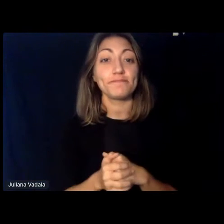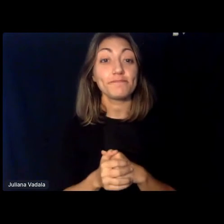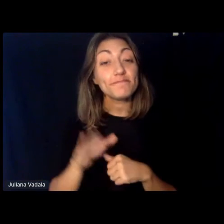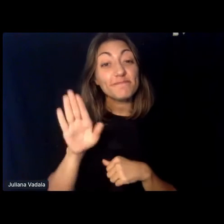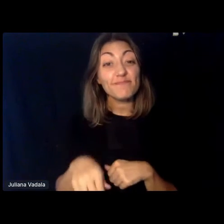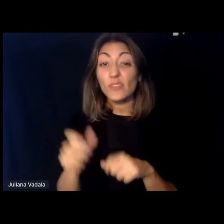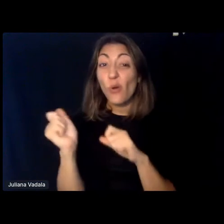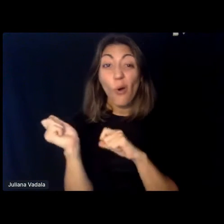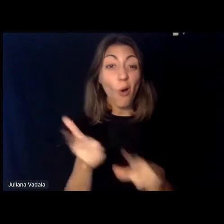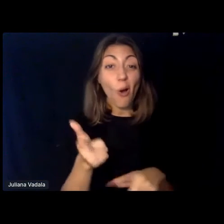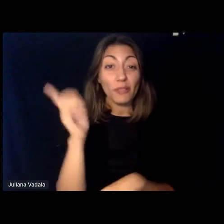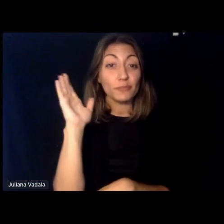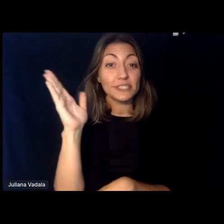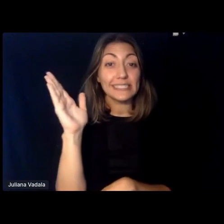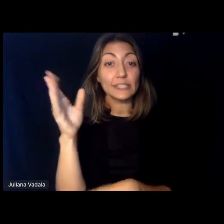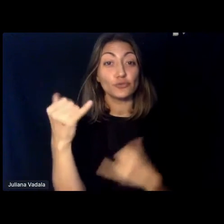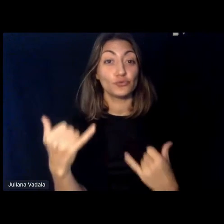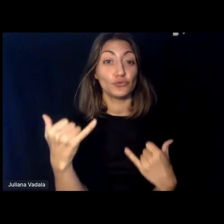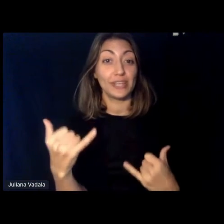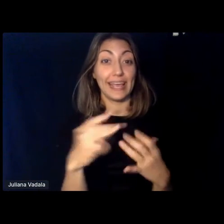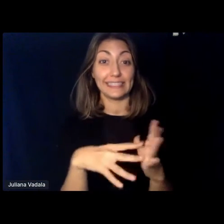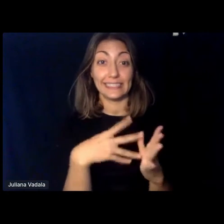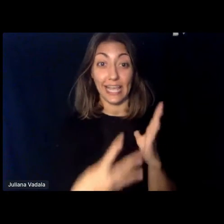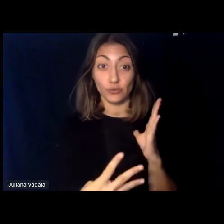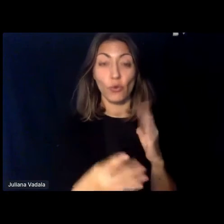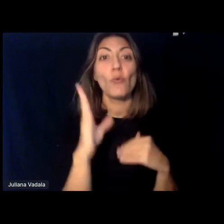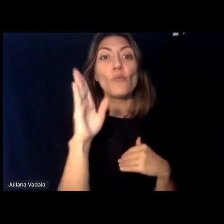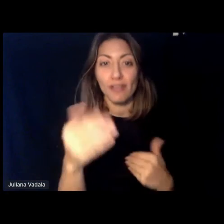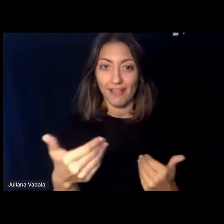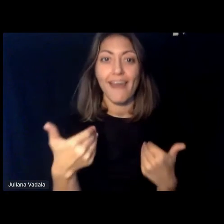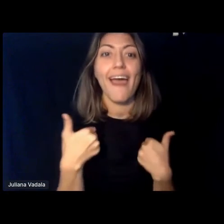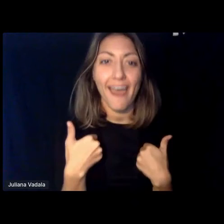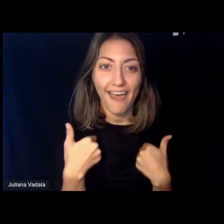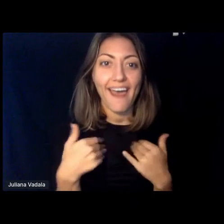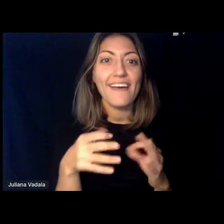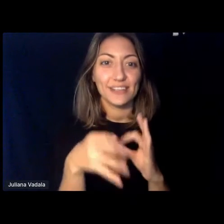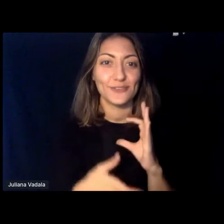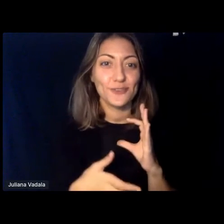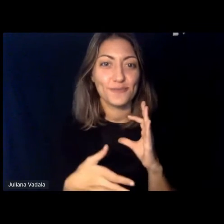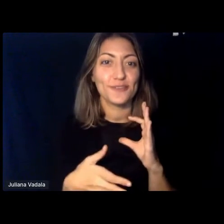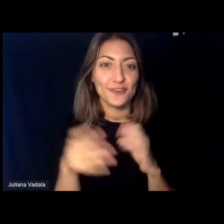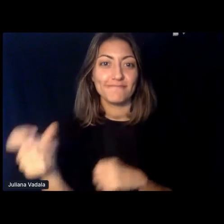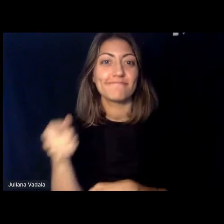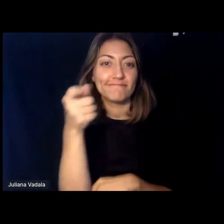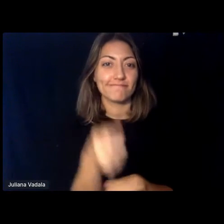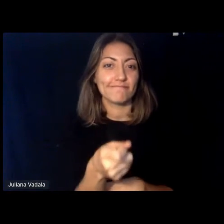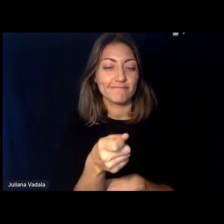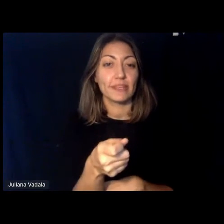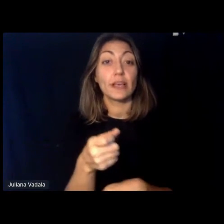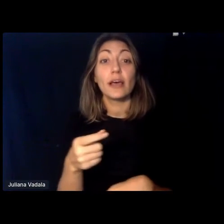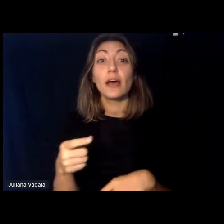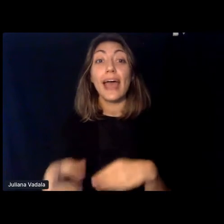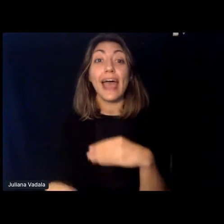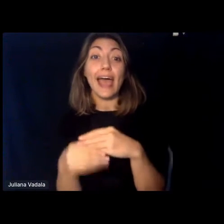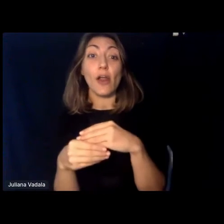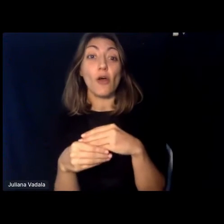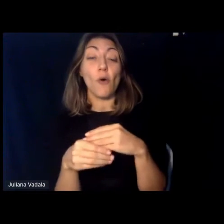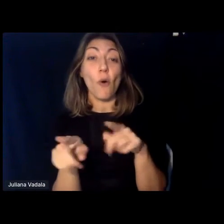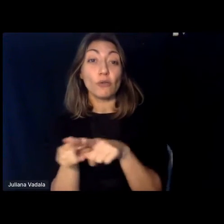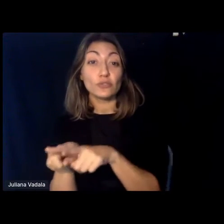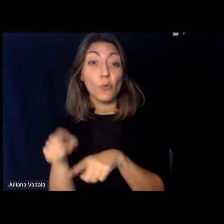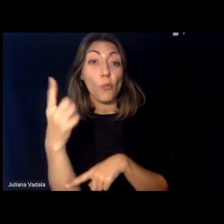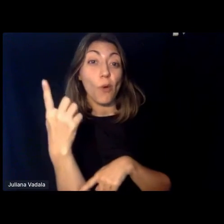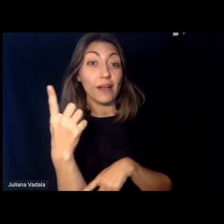interpretation, as well as one of the sessions called How to Host a GOTV Event.